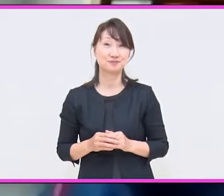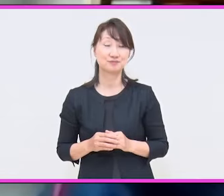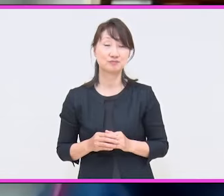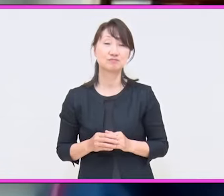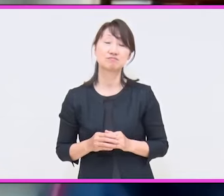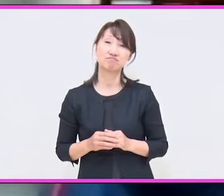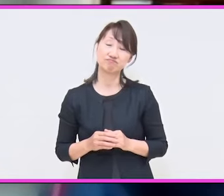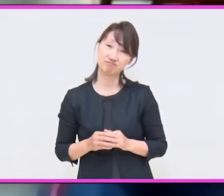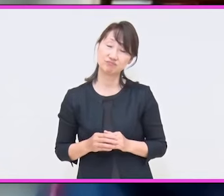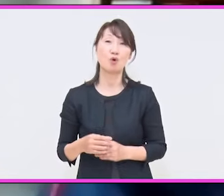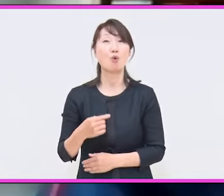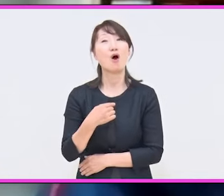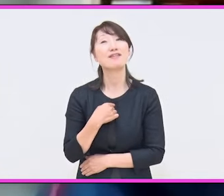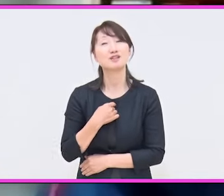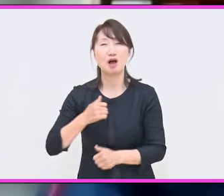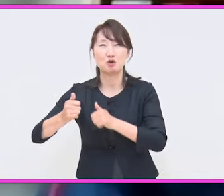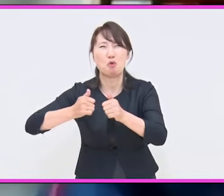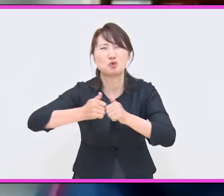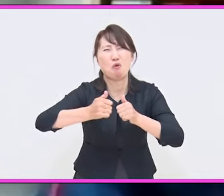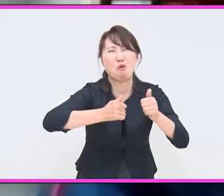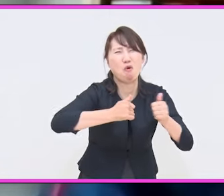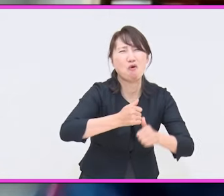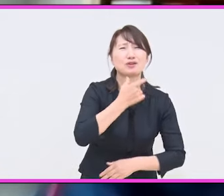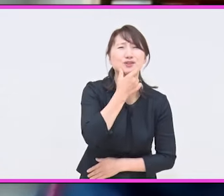I just love competing.